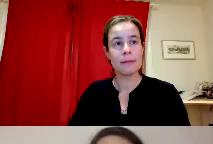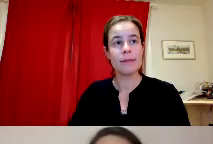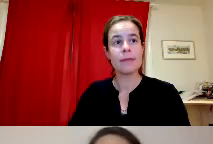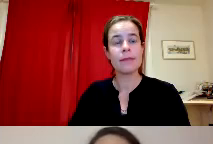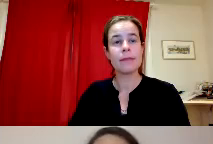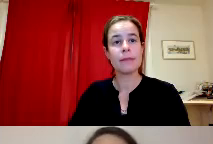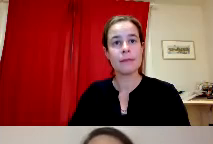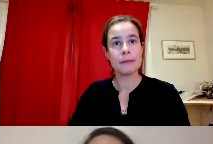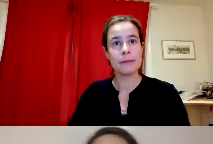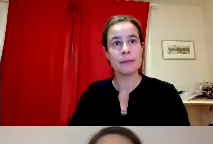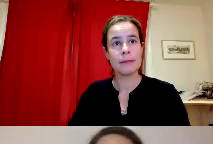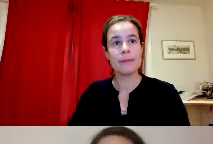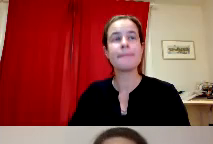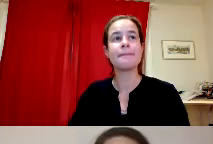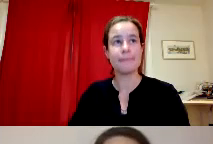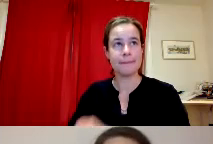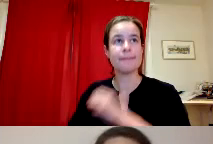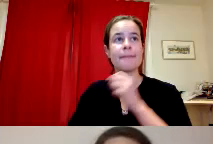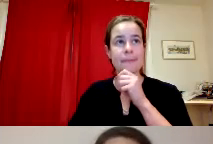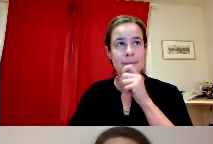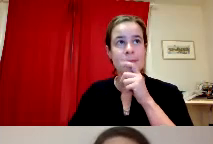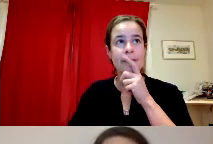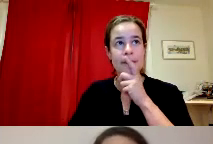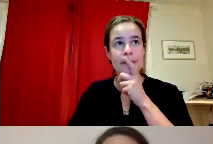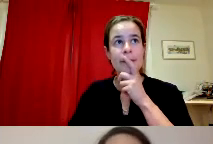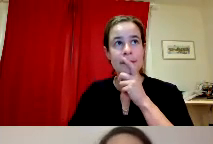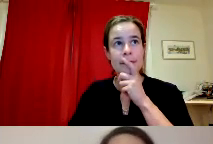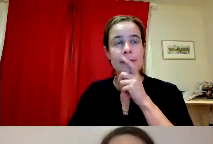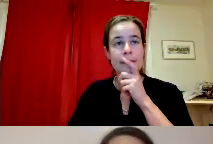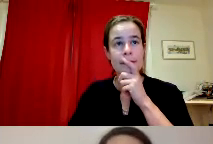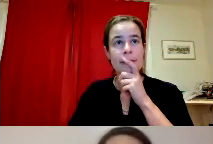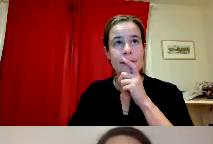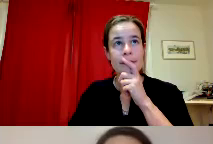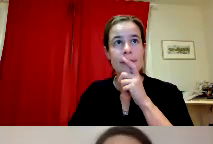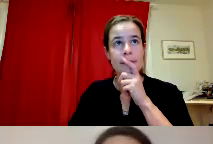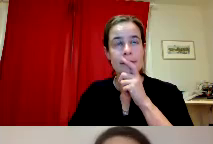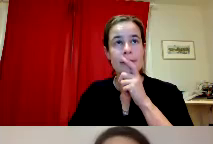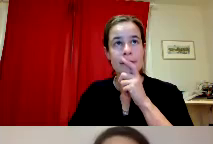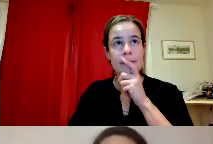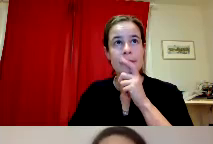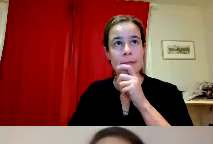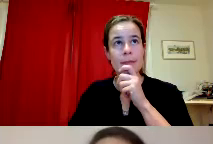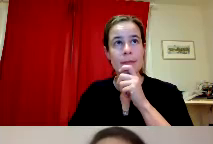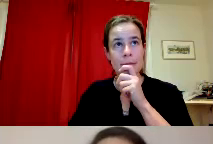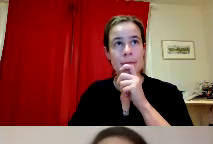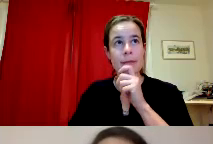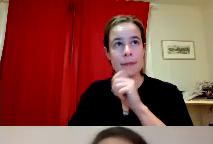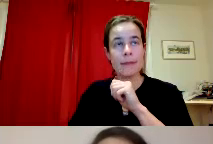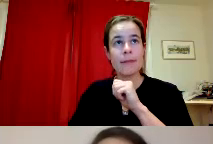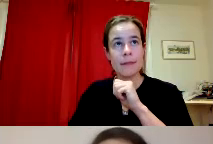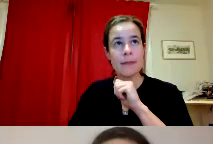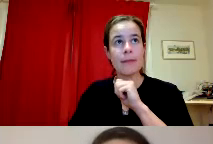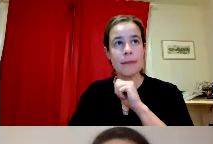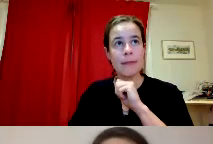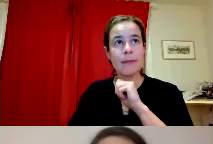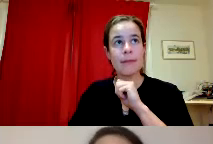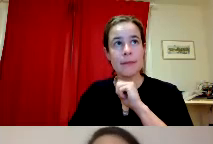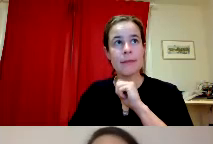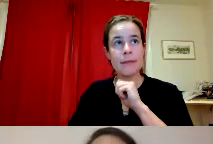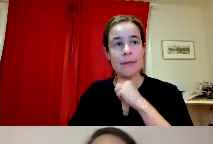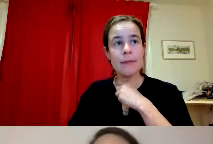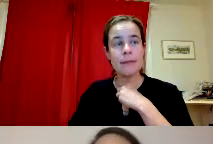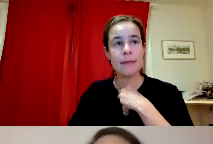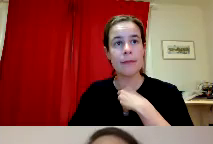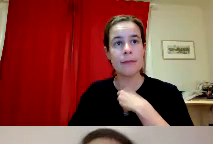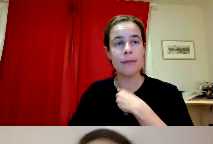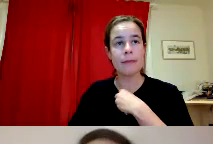parents were pumping less because they weren't going anywhere, or pumping more in order to build a stash in case mom were to be hospitalized.